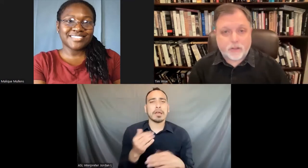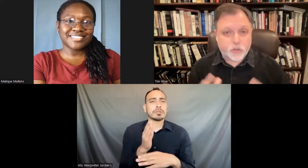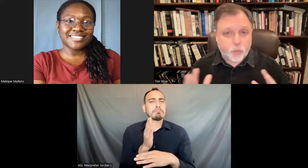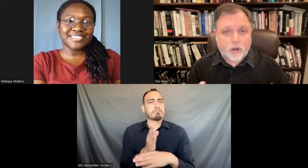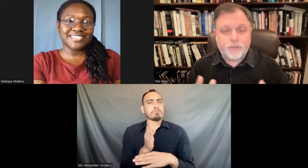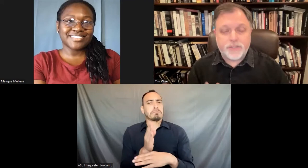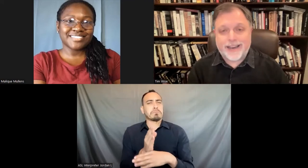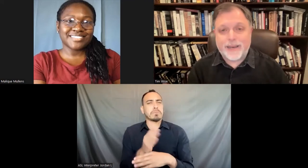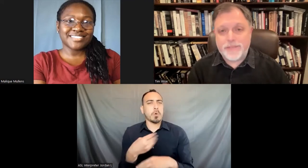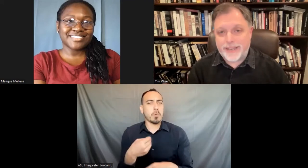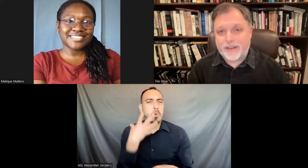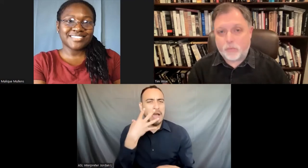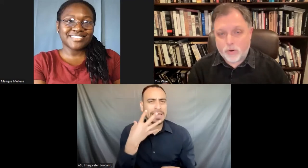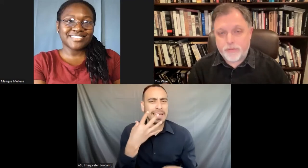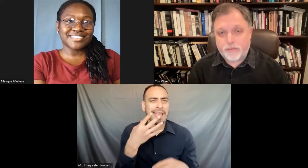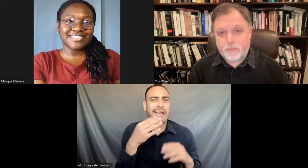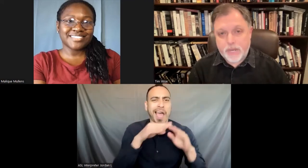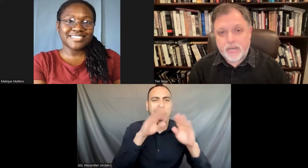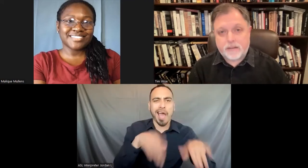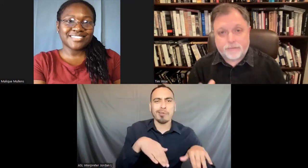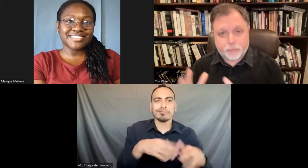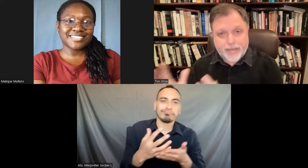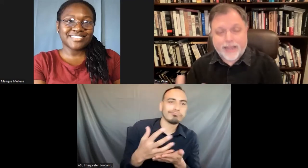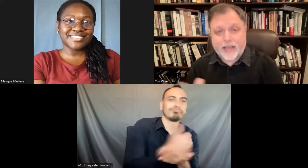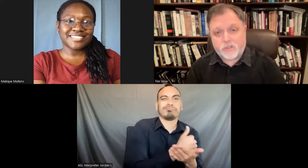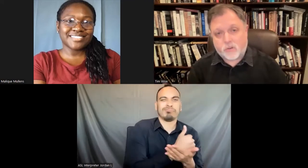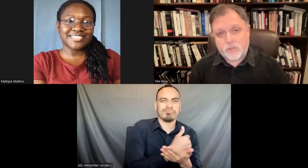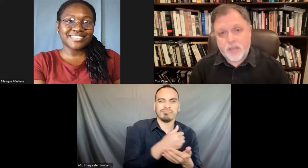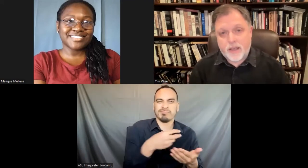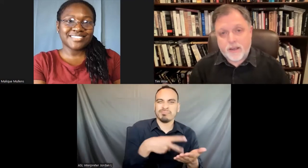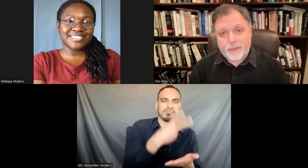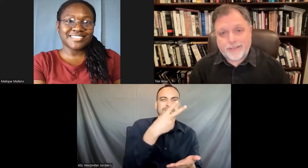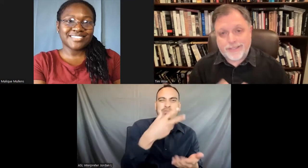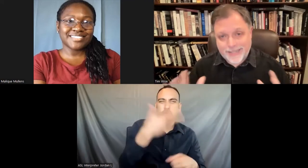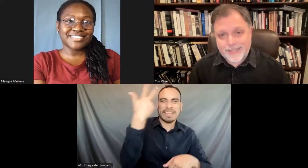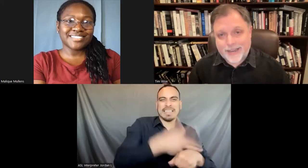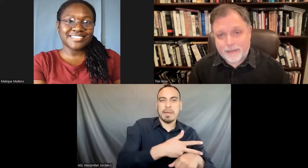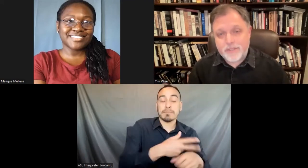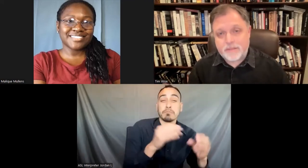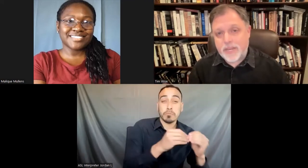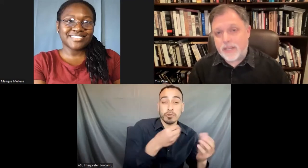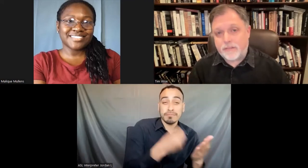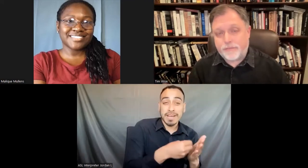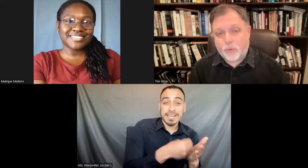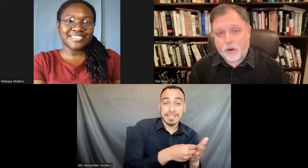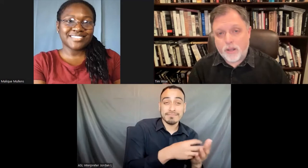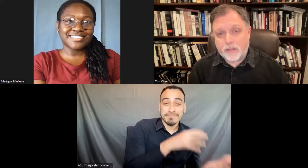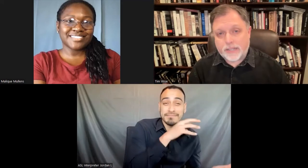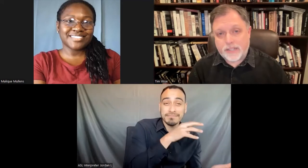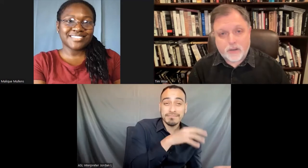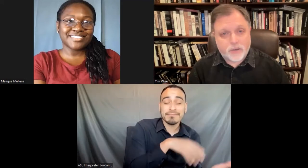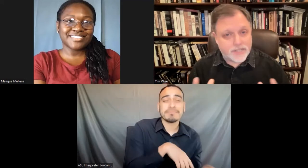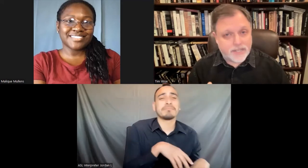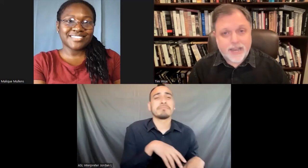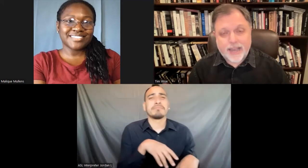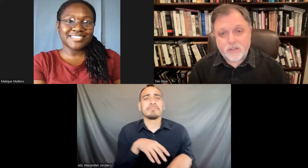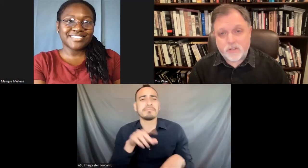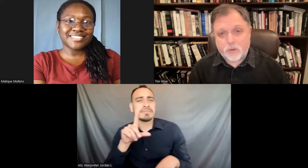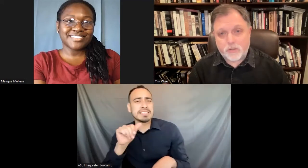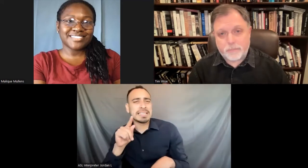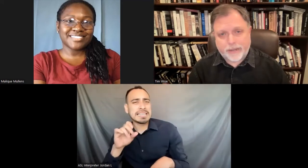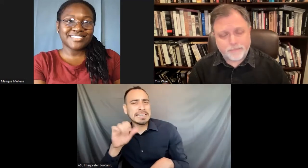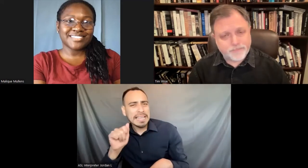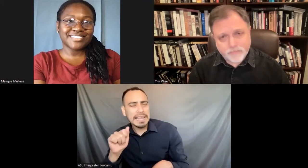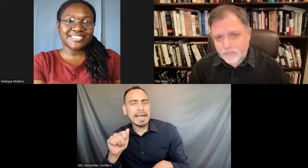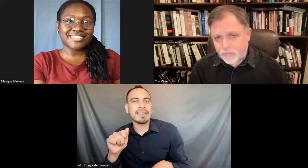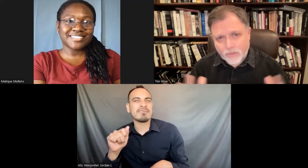has about 12 times the net worth of the median for Black households, about 10 times the median for Latino and Latina